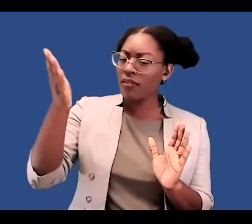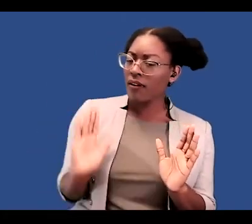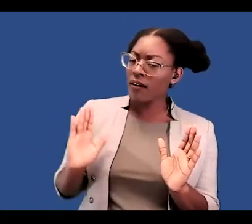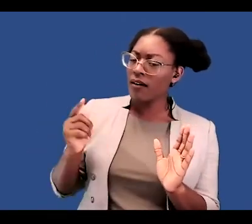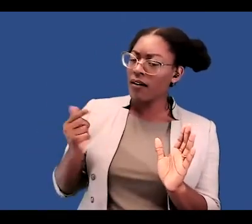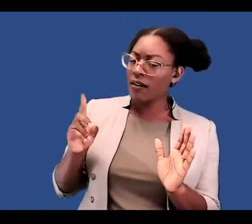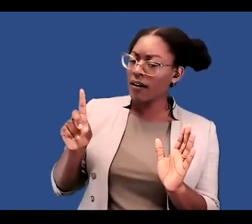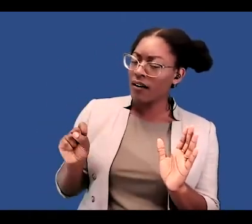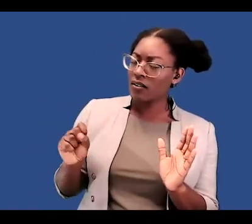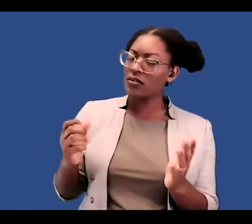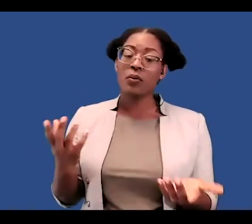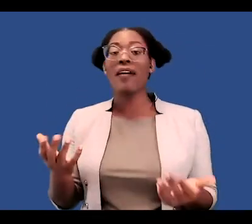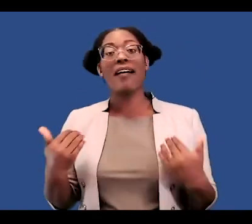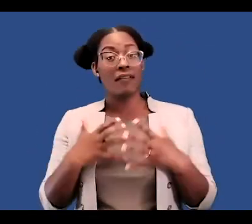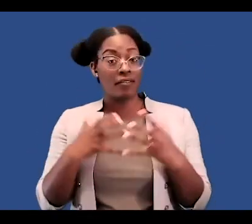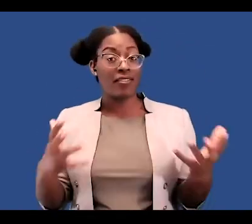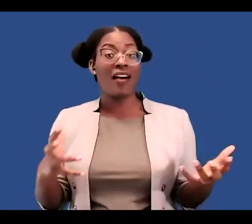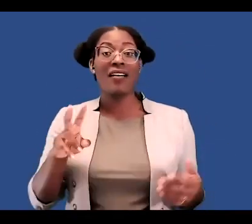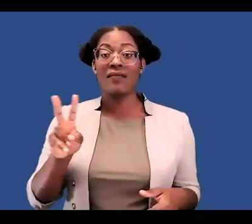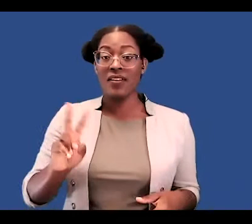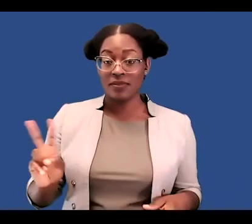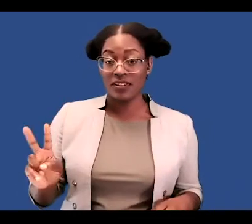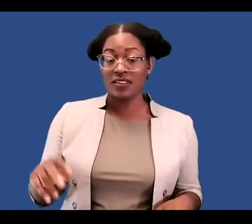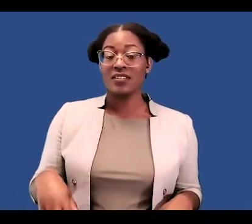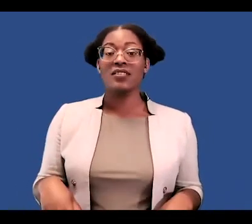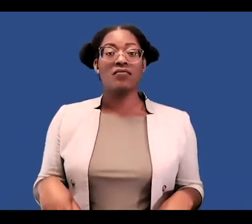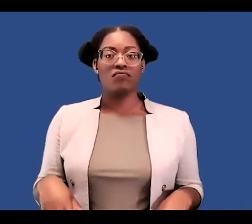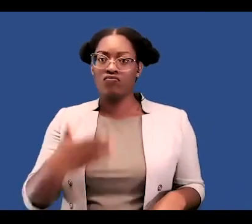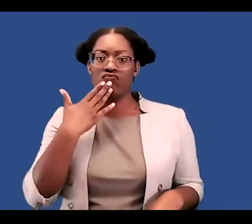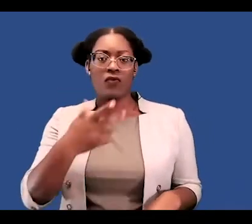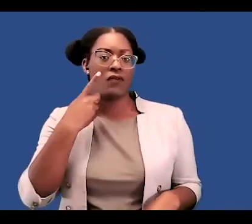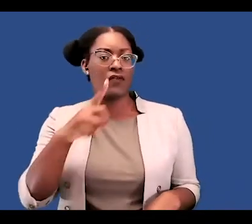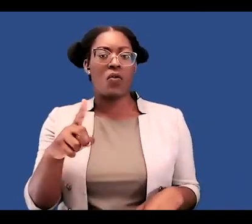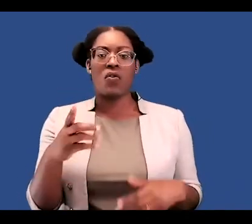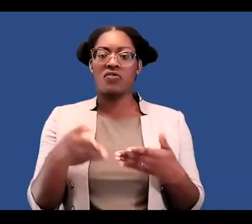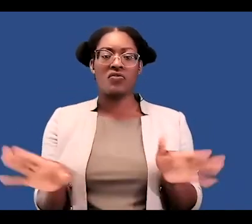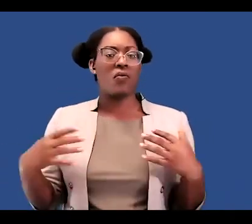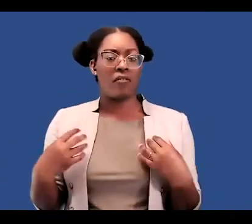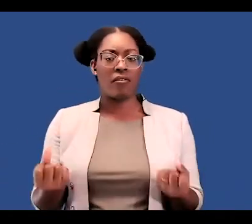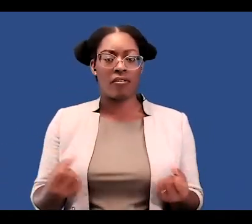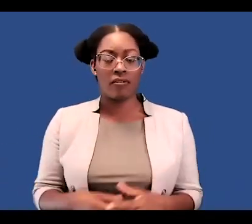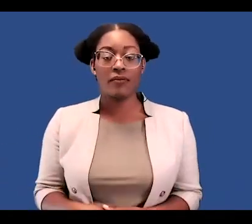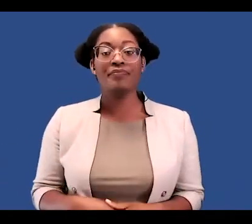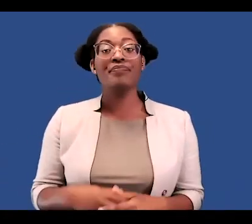and vitamins for overall health. Typically, when making a